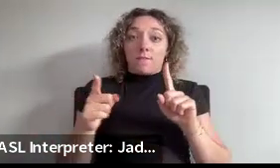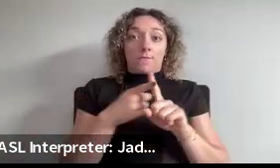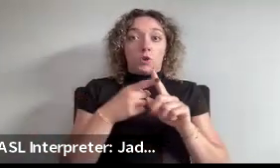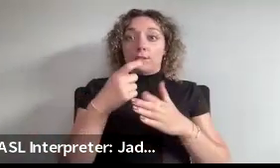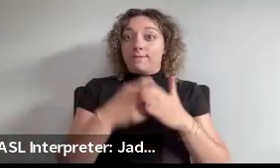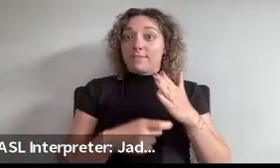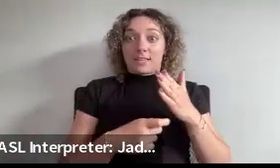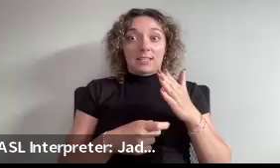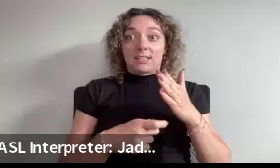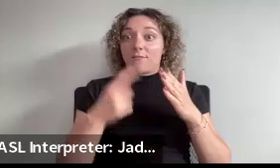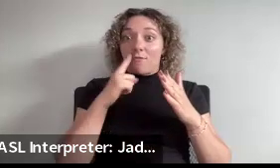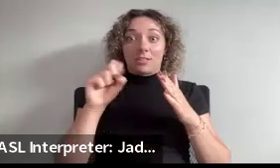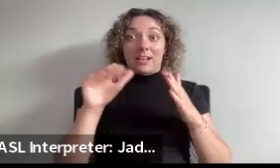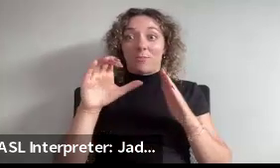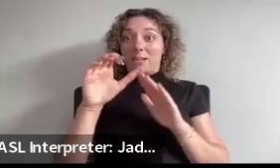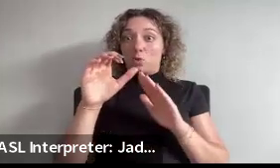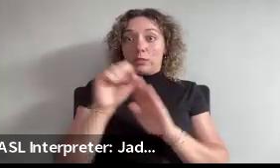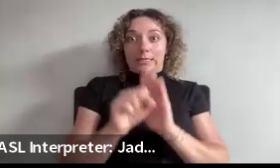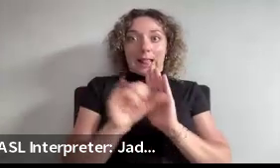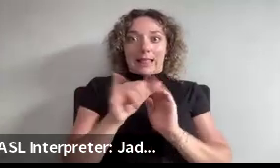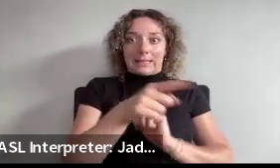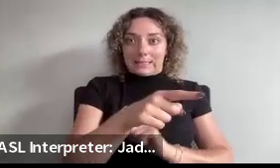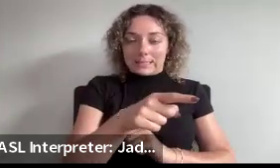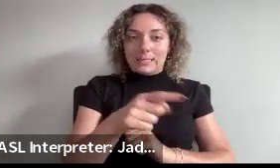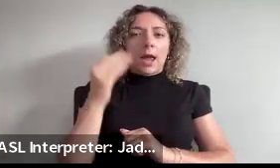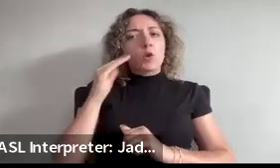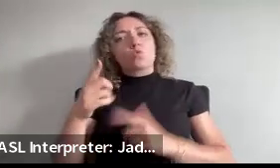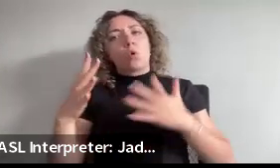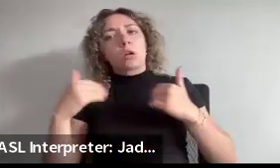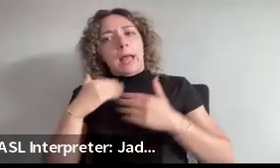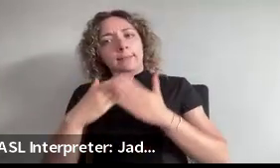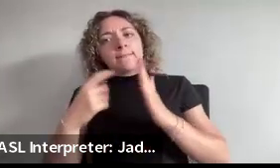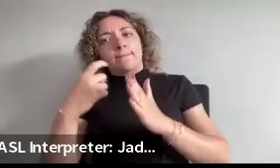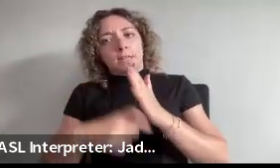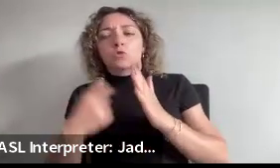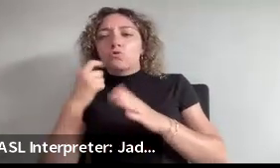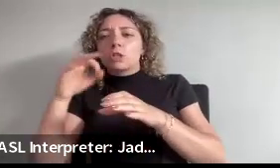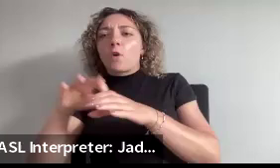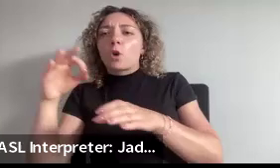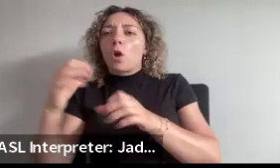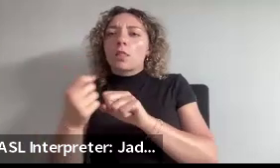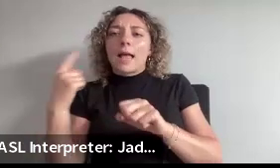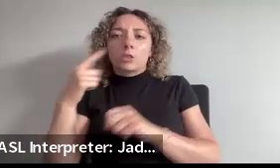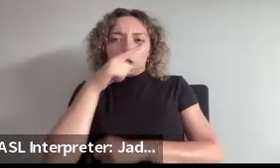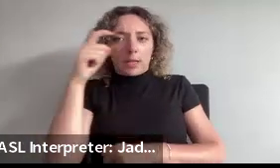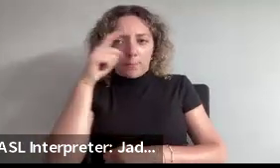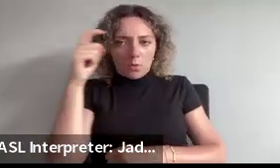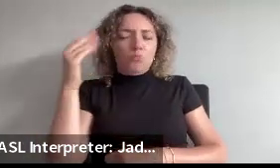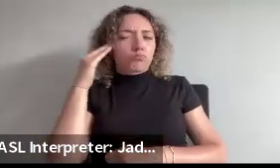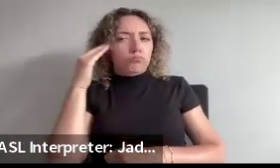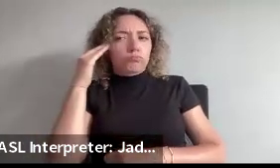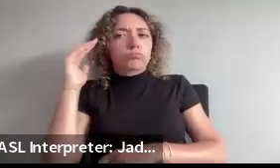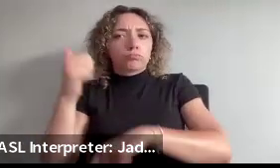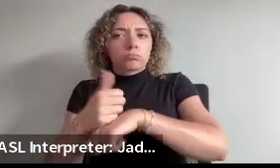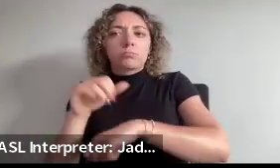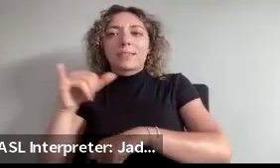at Sacramento State. I know you have lots of other fees already, including some that were just voted on last summer. Those fees are